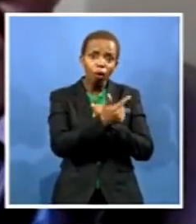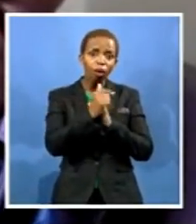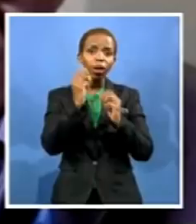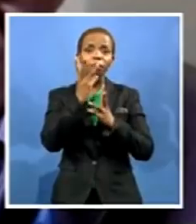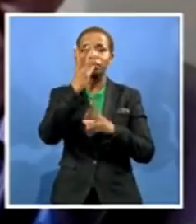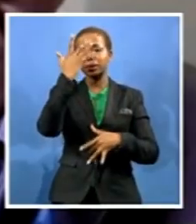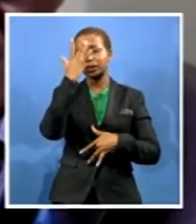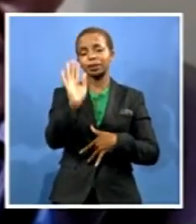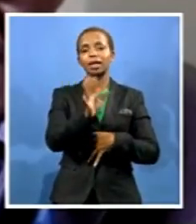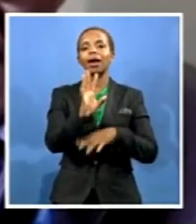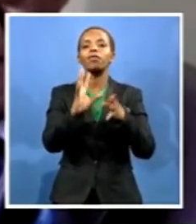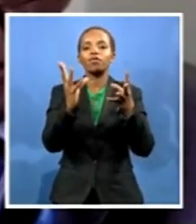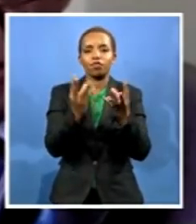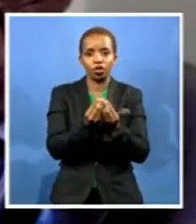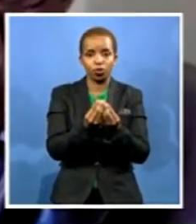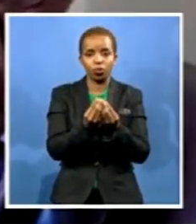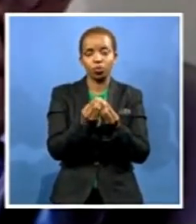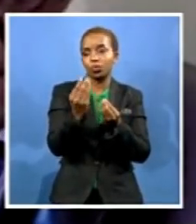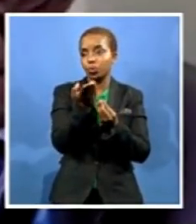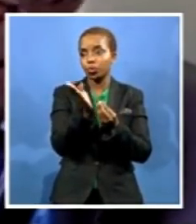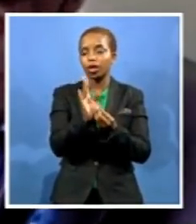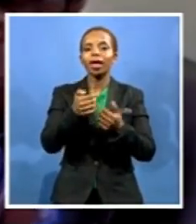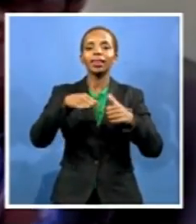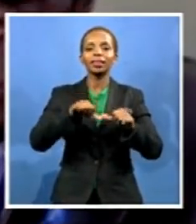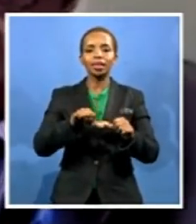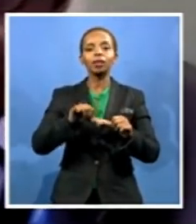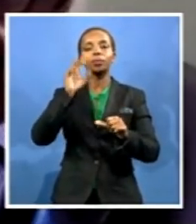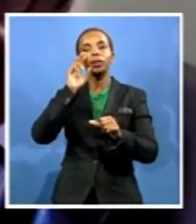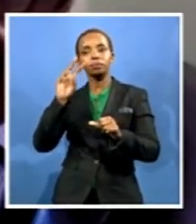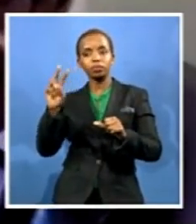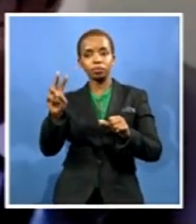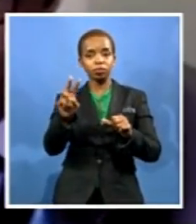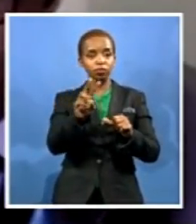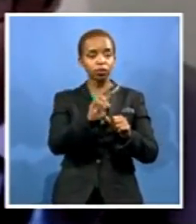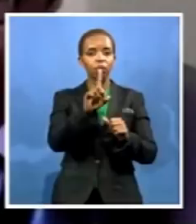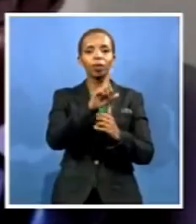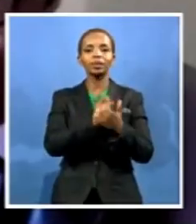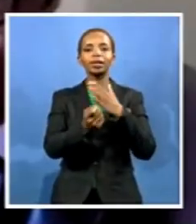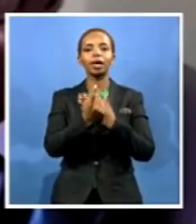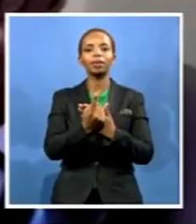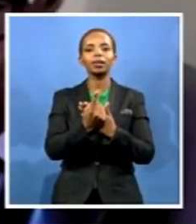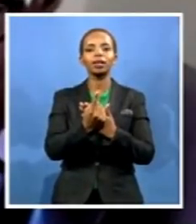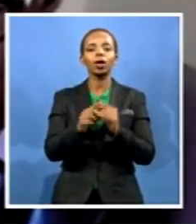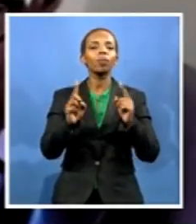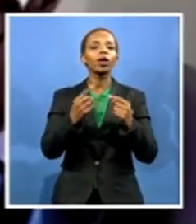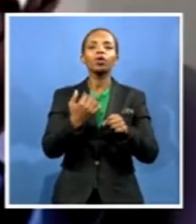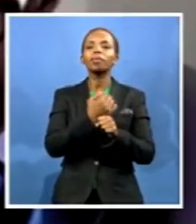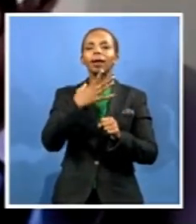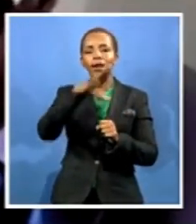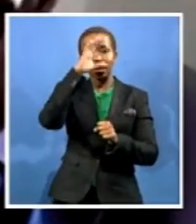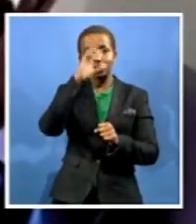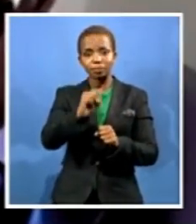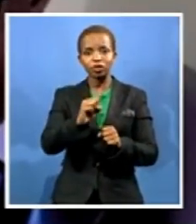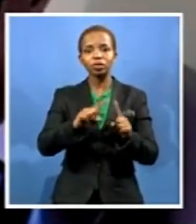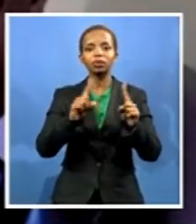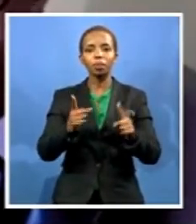some assumptions and go ahead with the best possible guesses. And this brings me back to my early days when I was